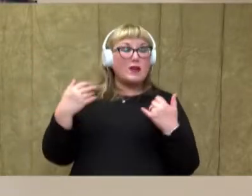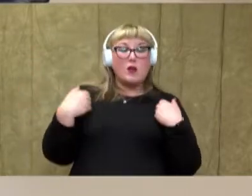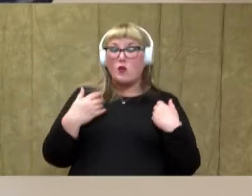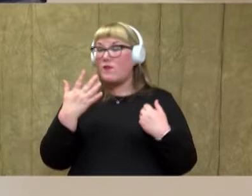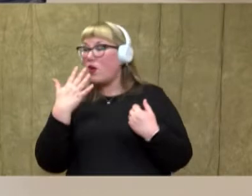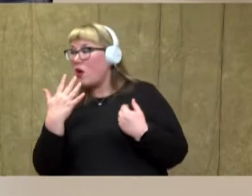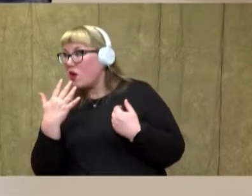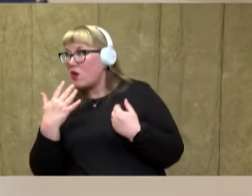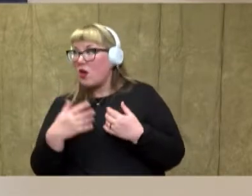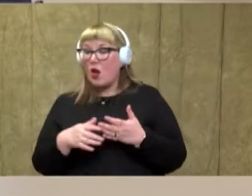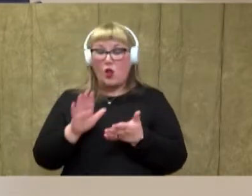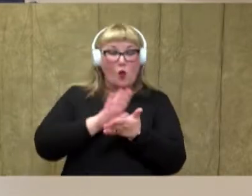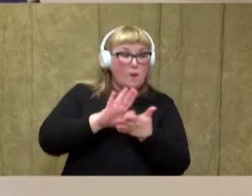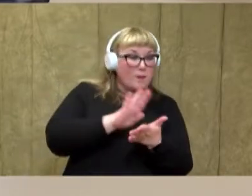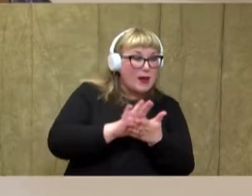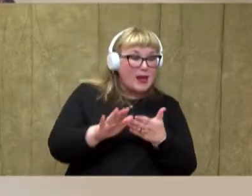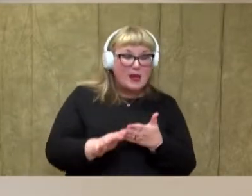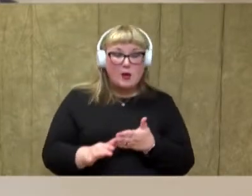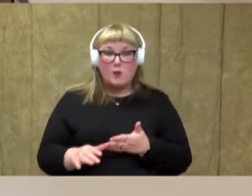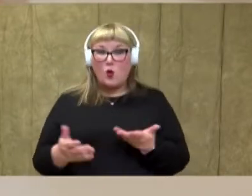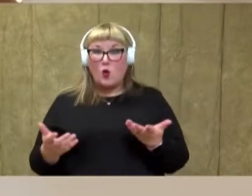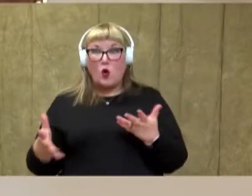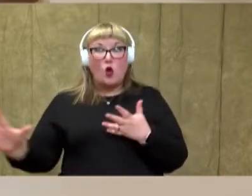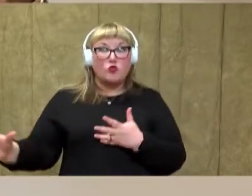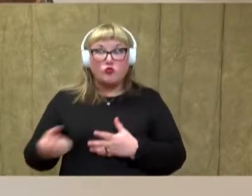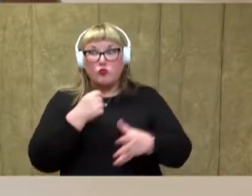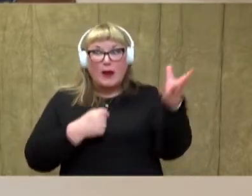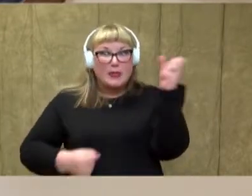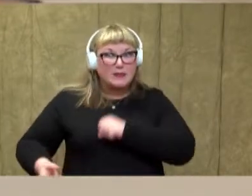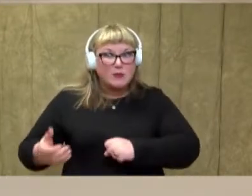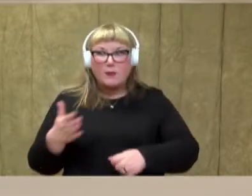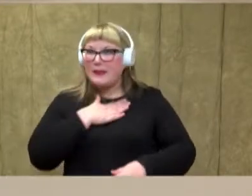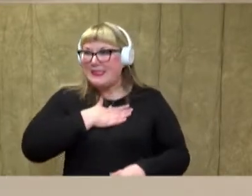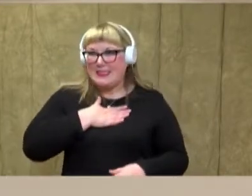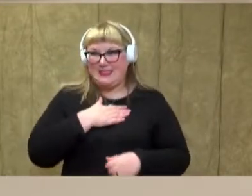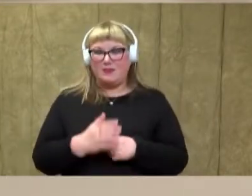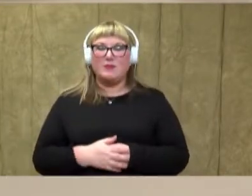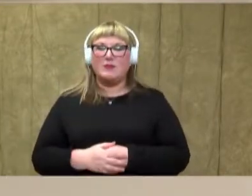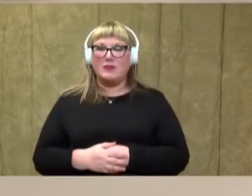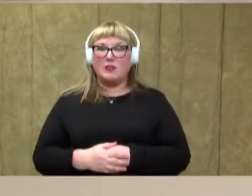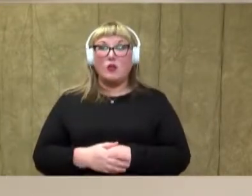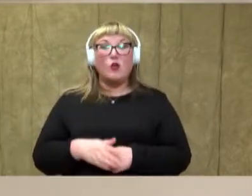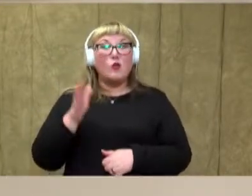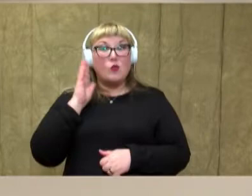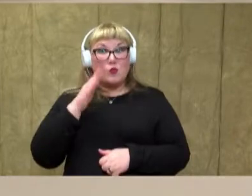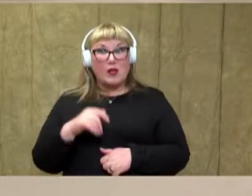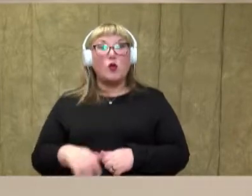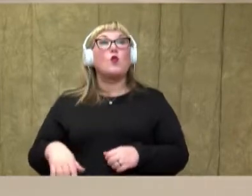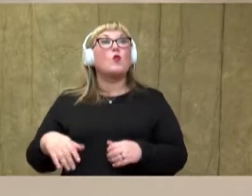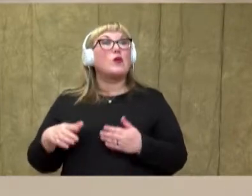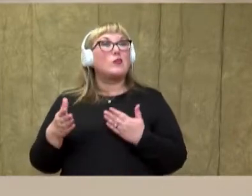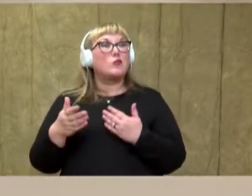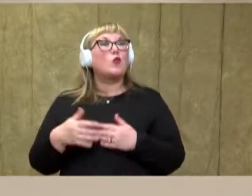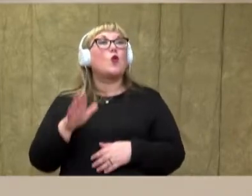crayons or a piece of paper or a notepad next to you, grab it quickly, go, go, go, grab it, because we're about to